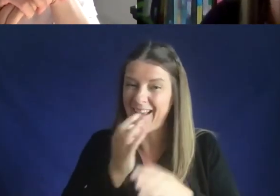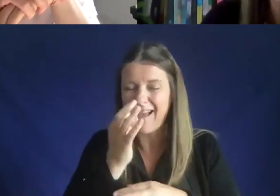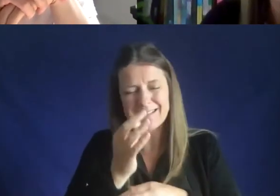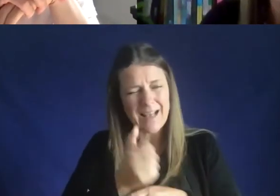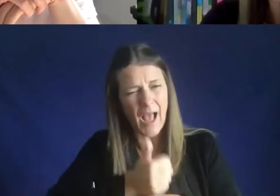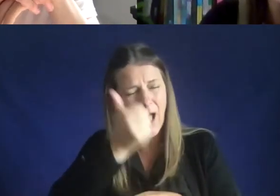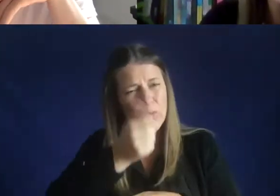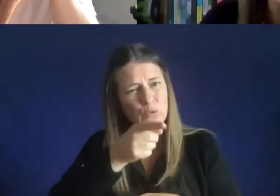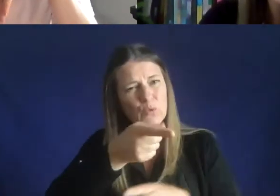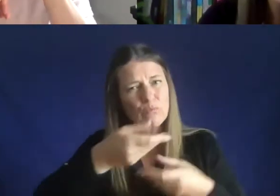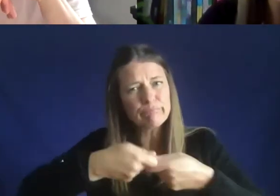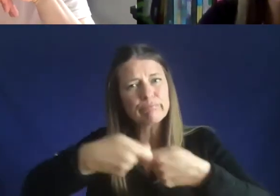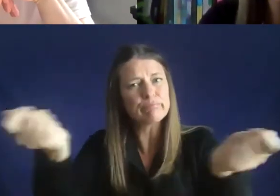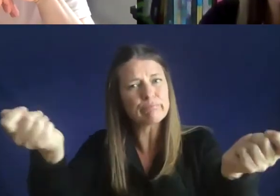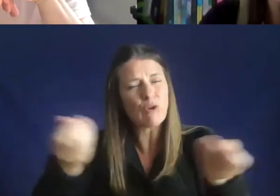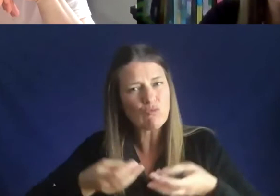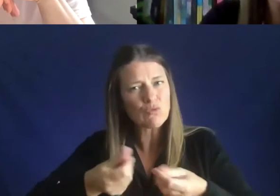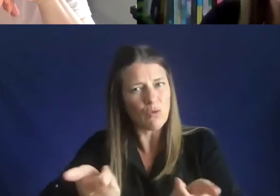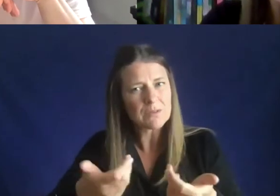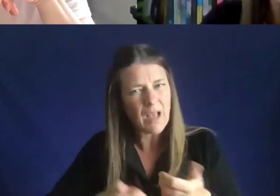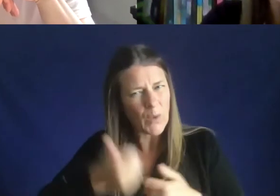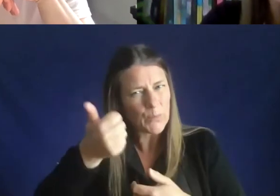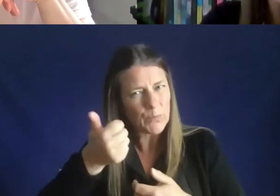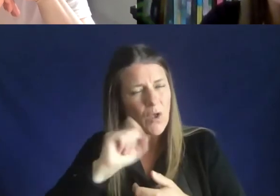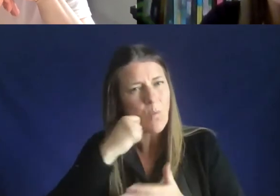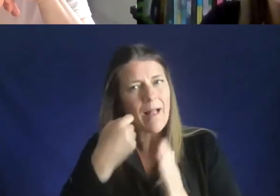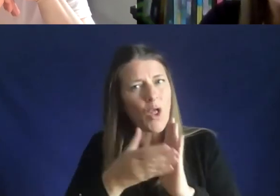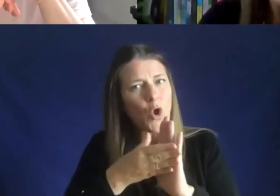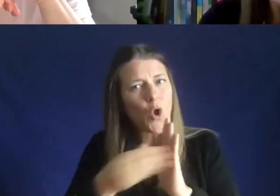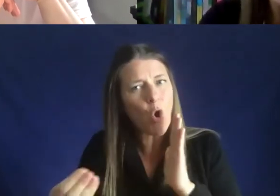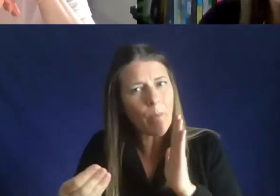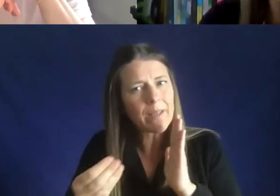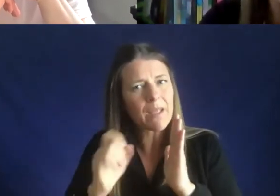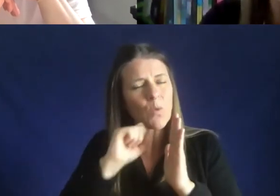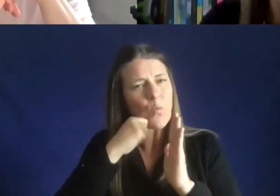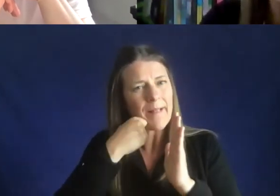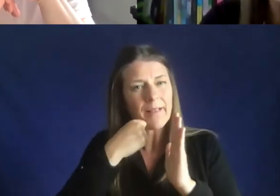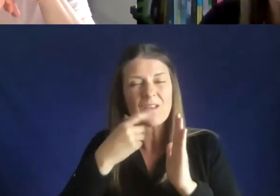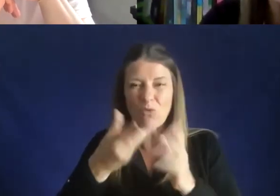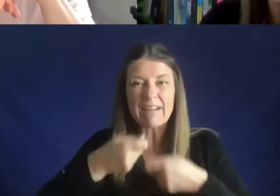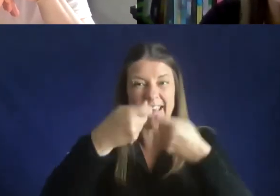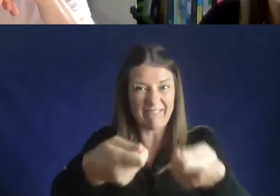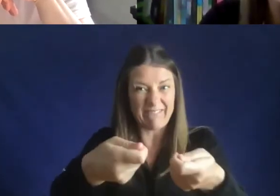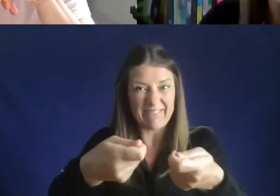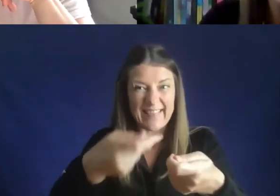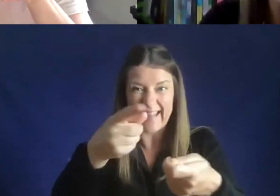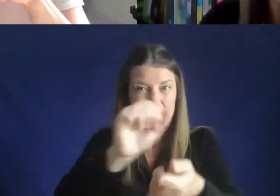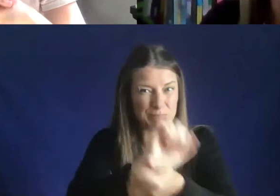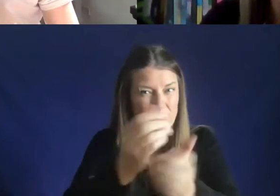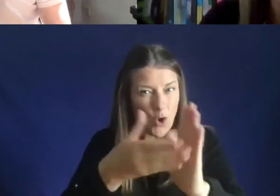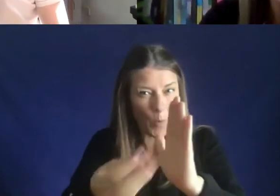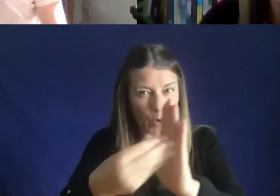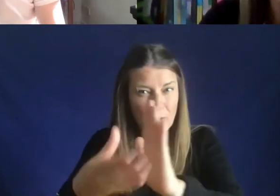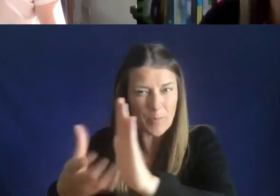be copied or recreated, and what would that mean for the integrity of the resource. So yes, will it exist in